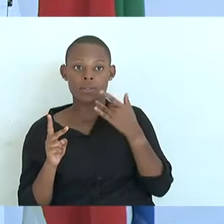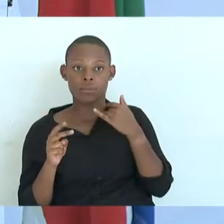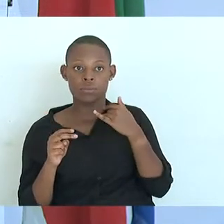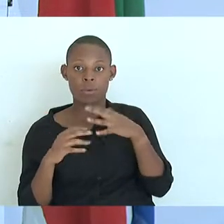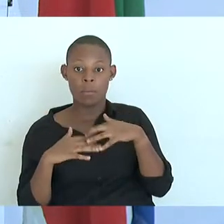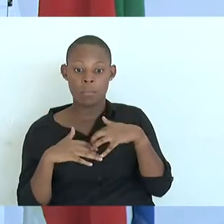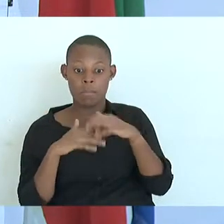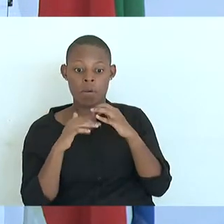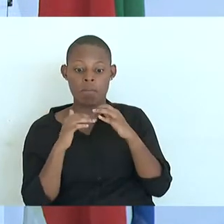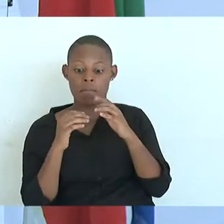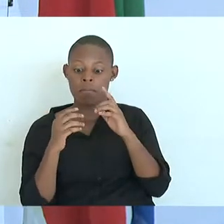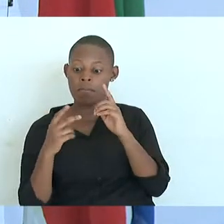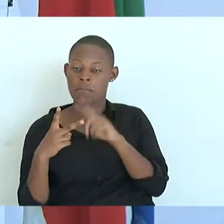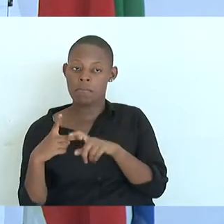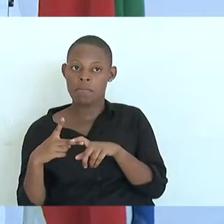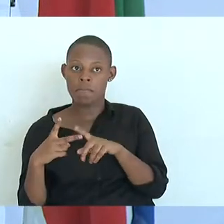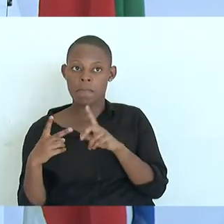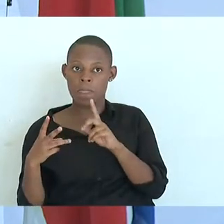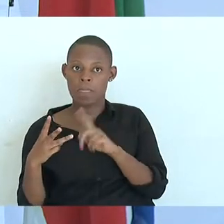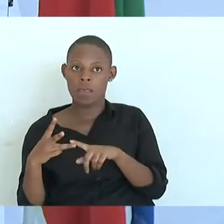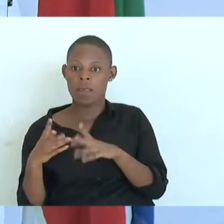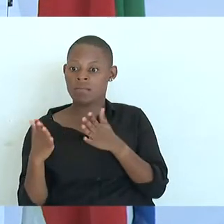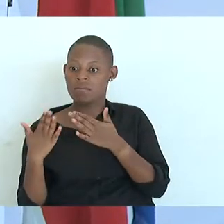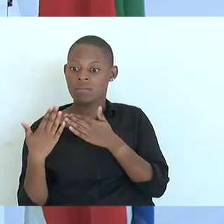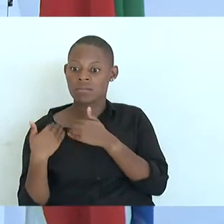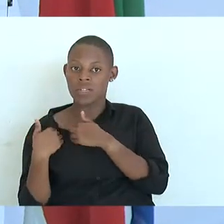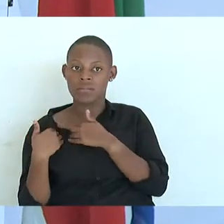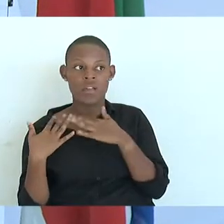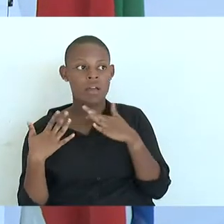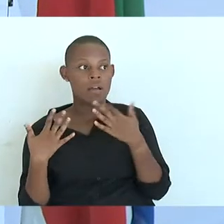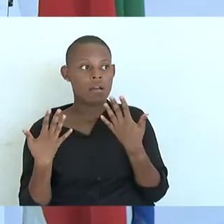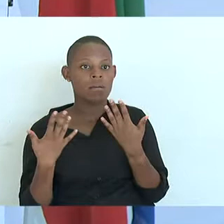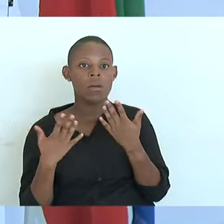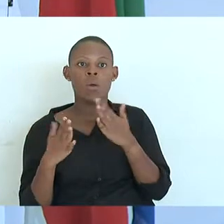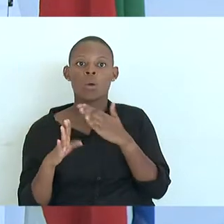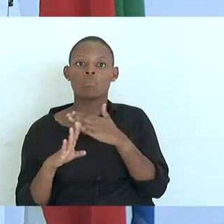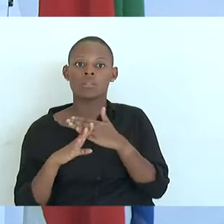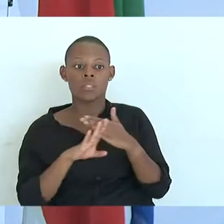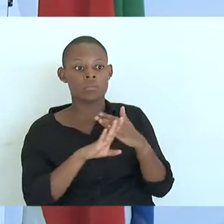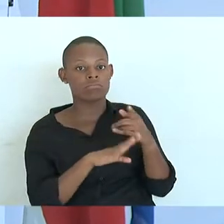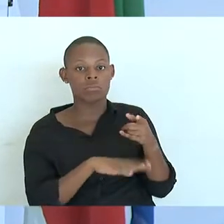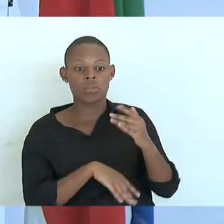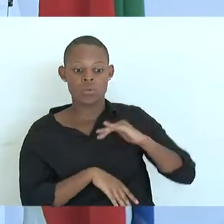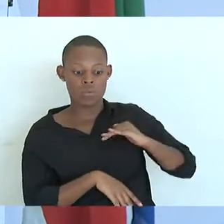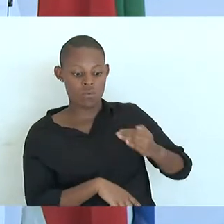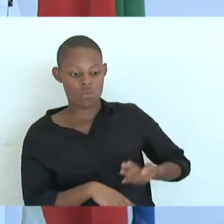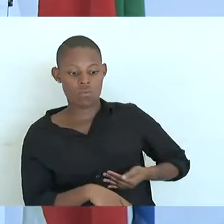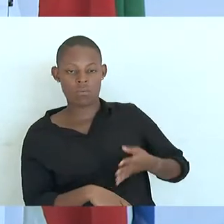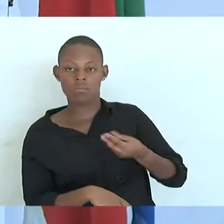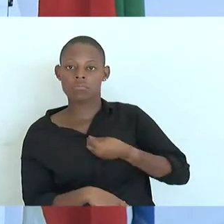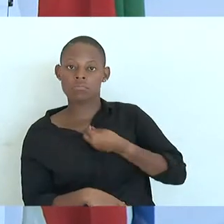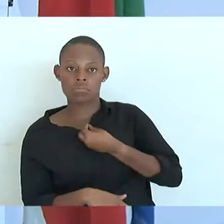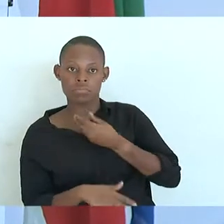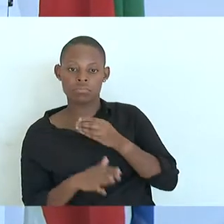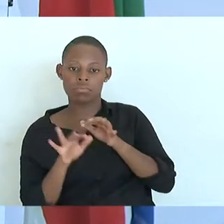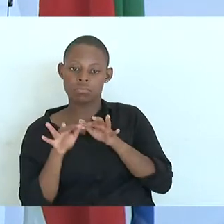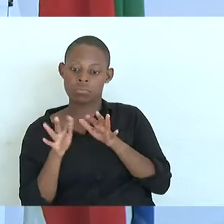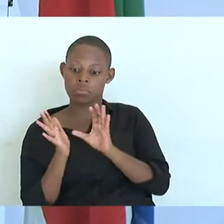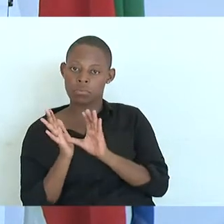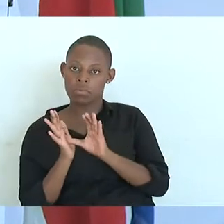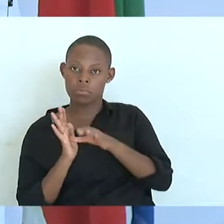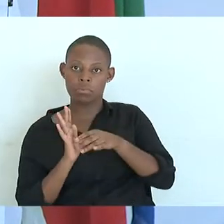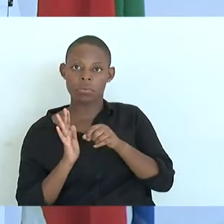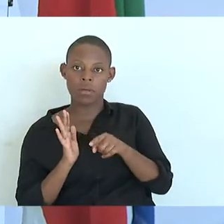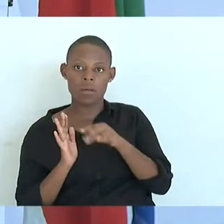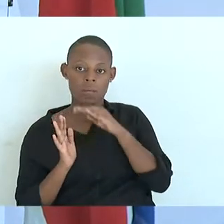that aim at protecting women, youth, and persons with disabilities. The